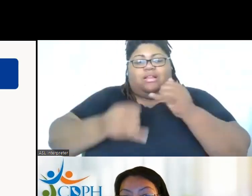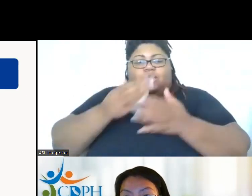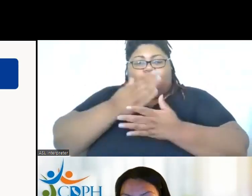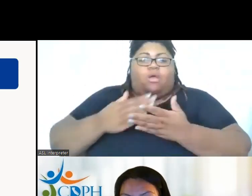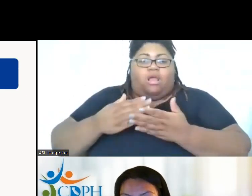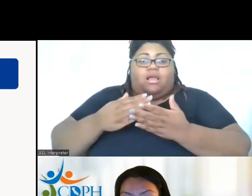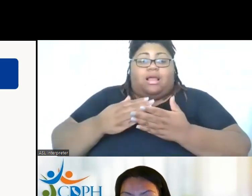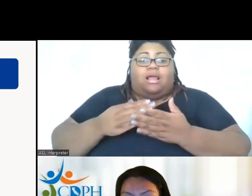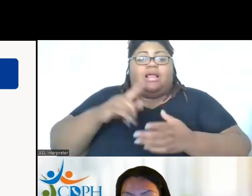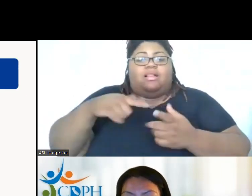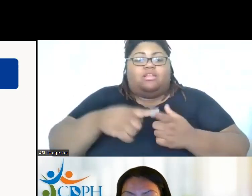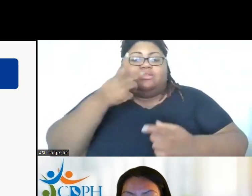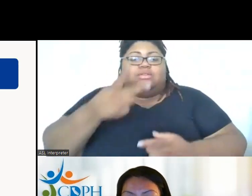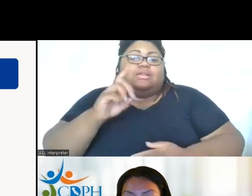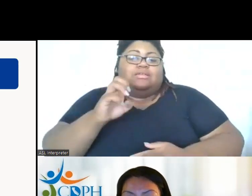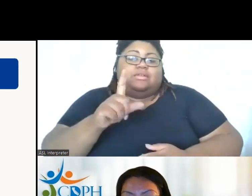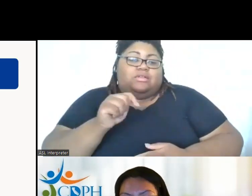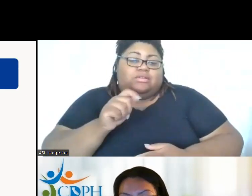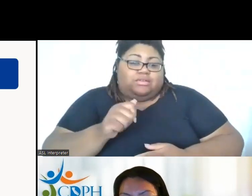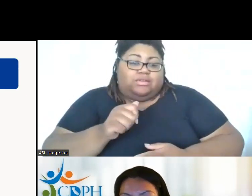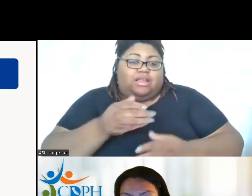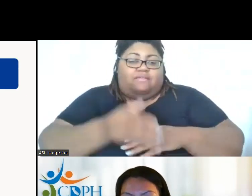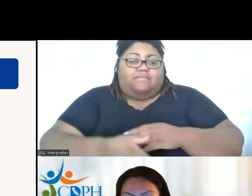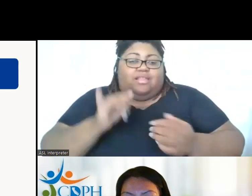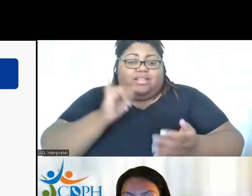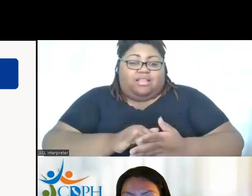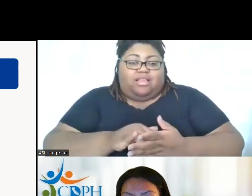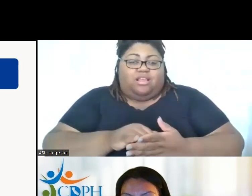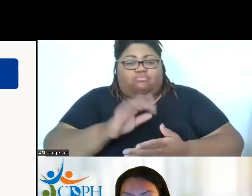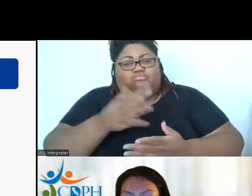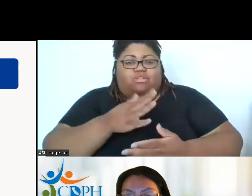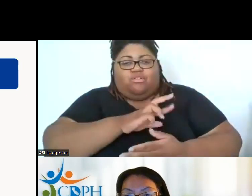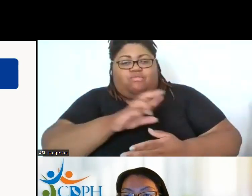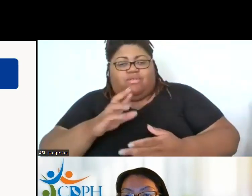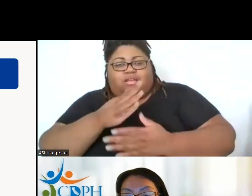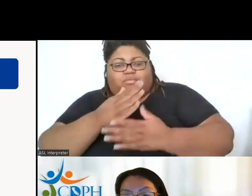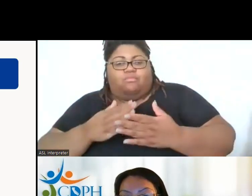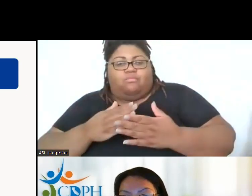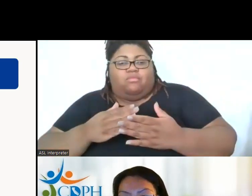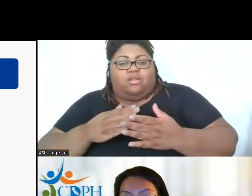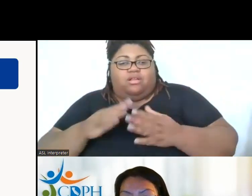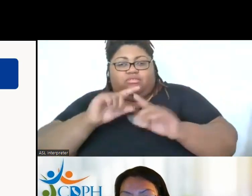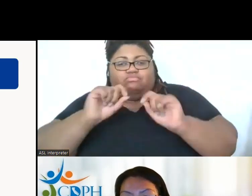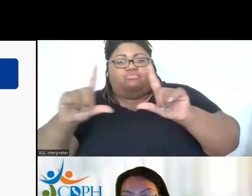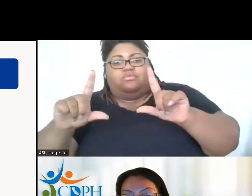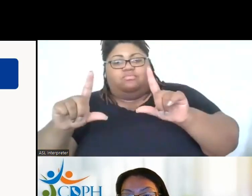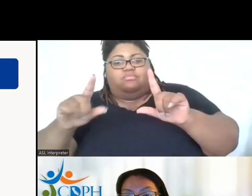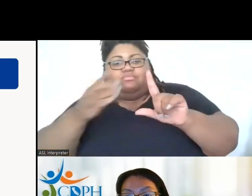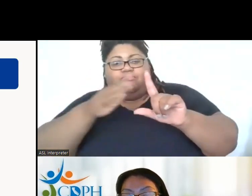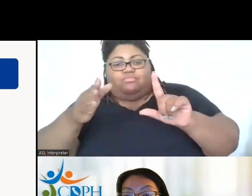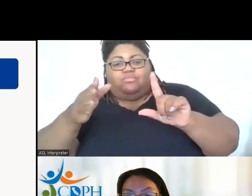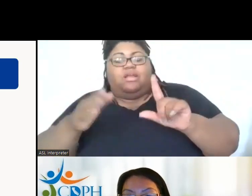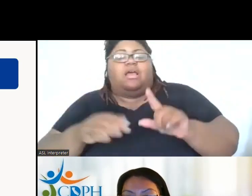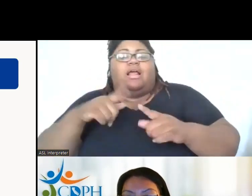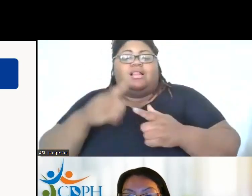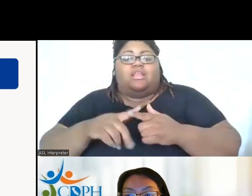Then you see the Delta wave coming after that. So that's sort of on the right-hand screen. And then the third big peak you see there is